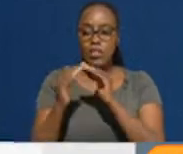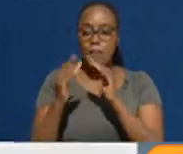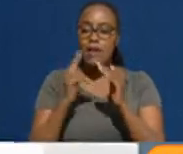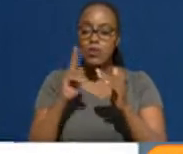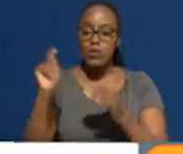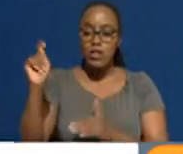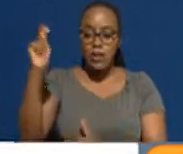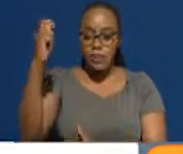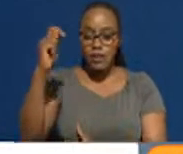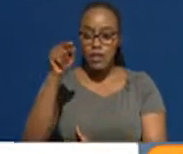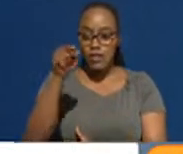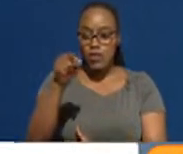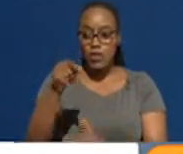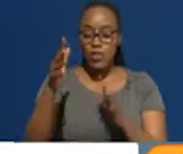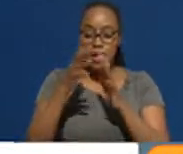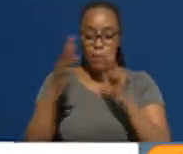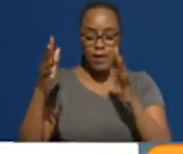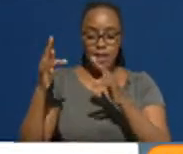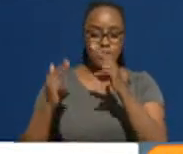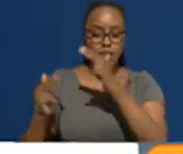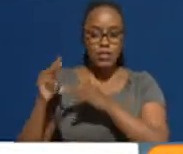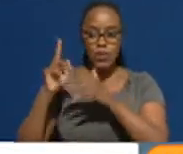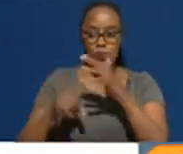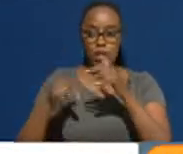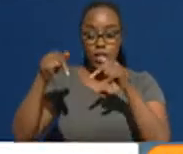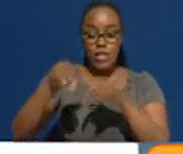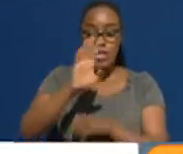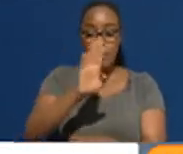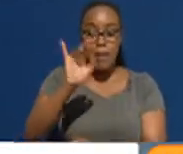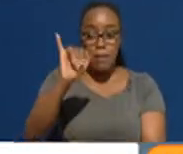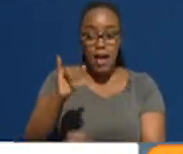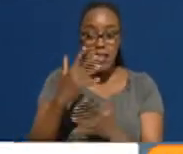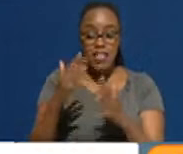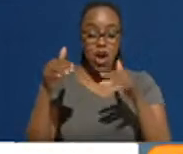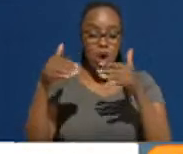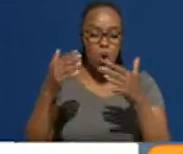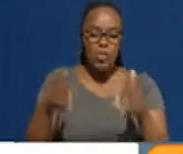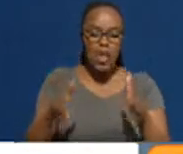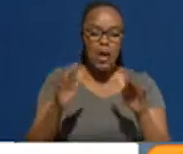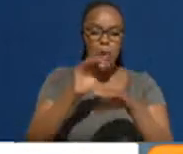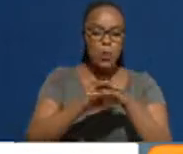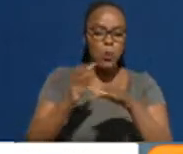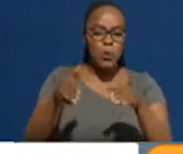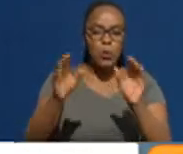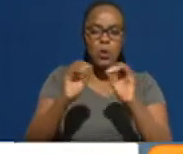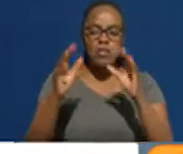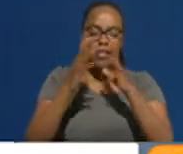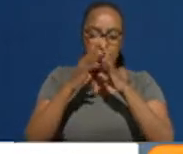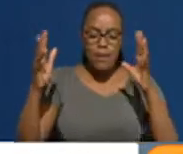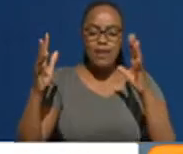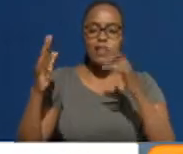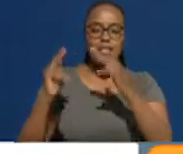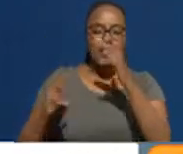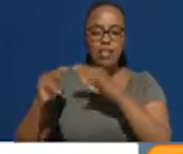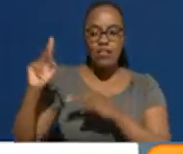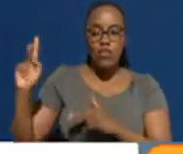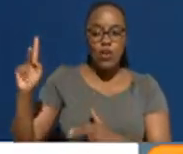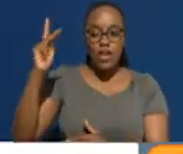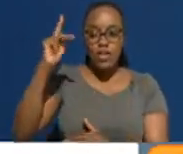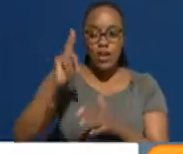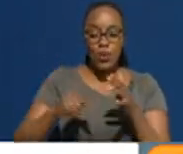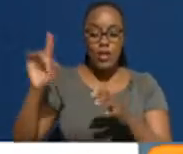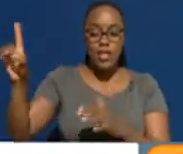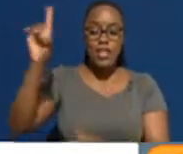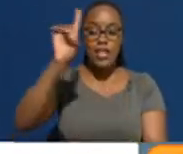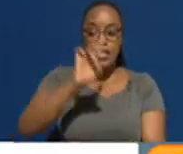president that your biggest legacy is not this BBI or the highways or the good roads. Your biggest legacy for Kenya will be the